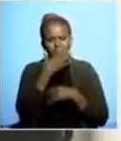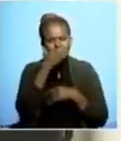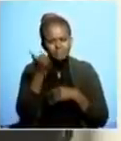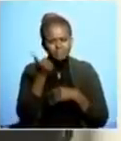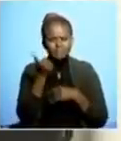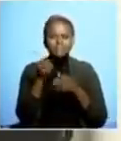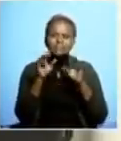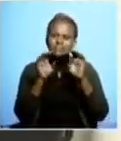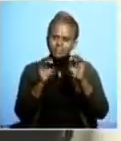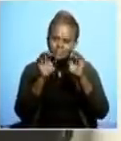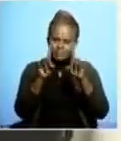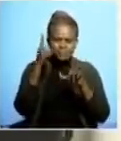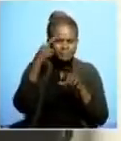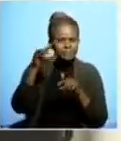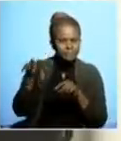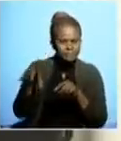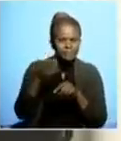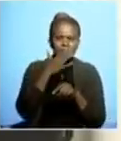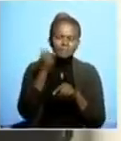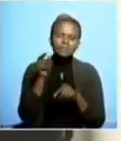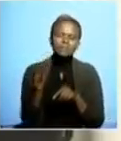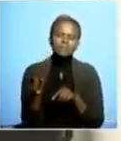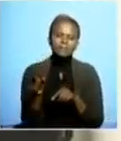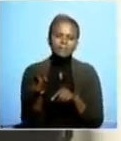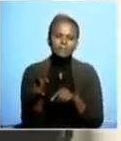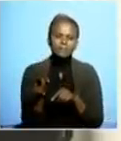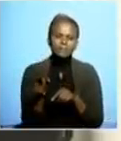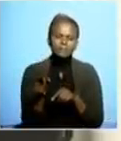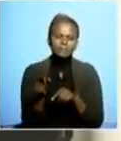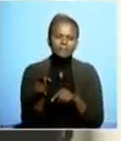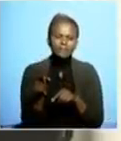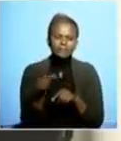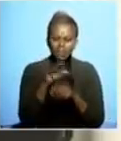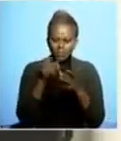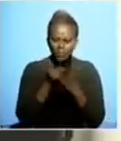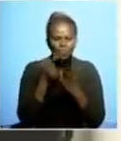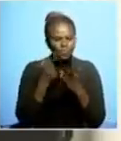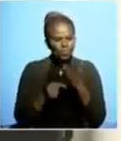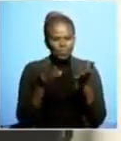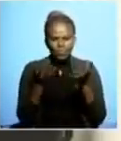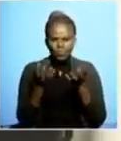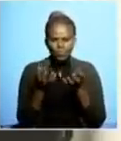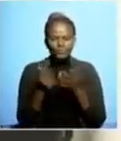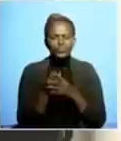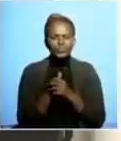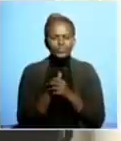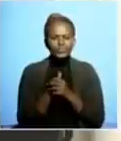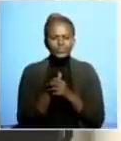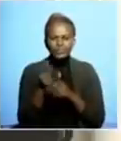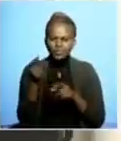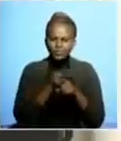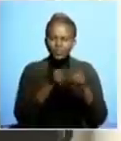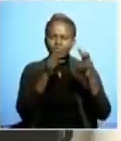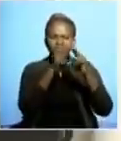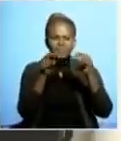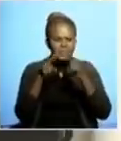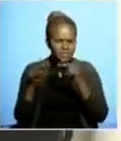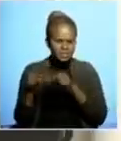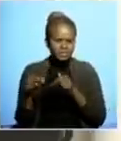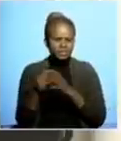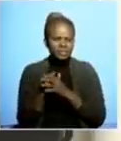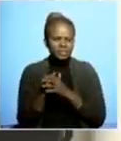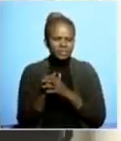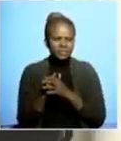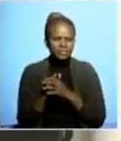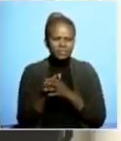is education for a child. That's what we all got from the village to